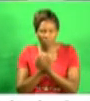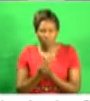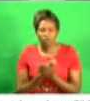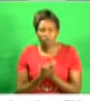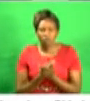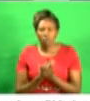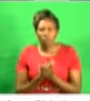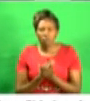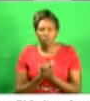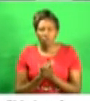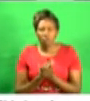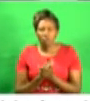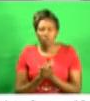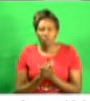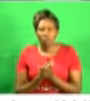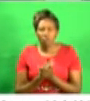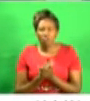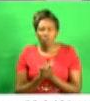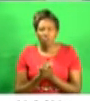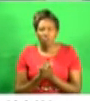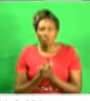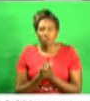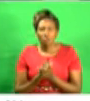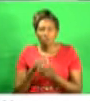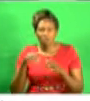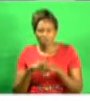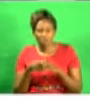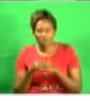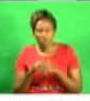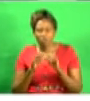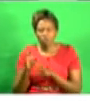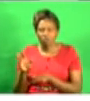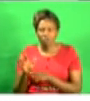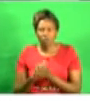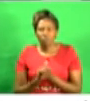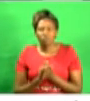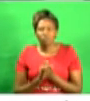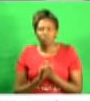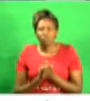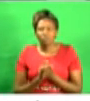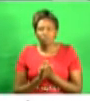Des élections libres, transparentes et crédibles, et surtout paisibles dans ce pays.